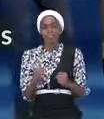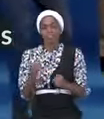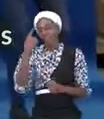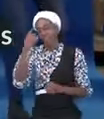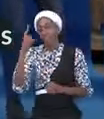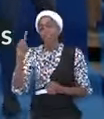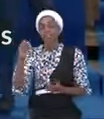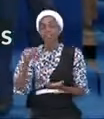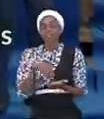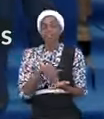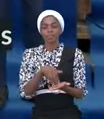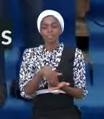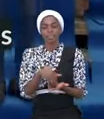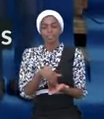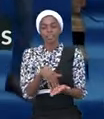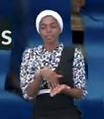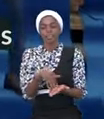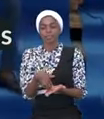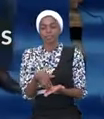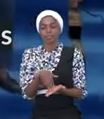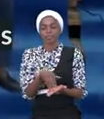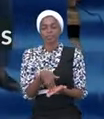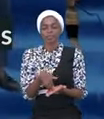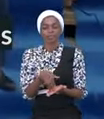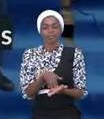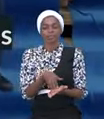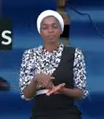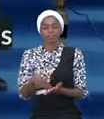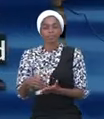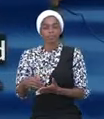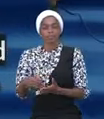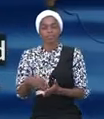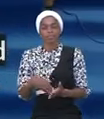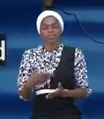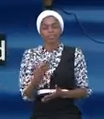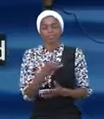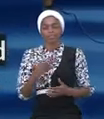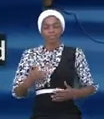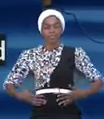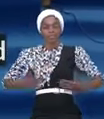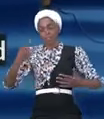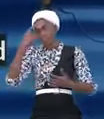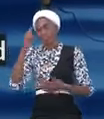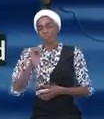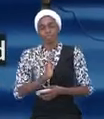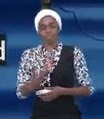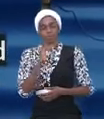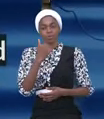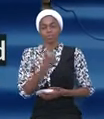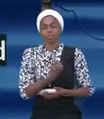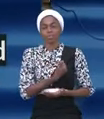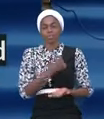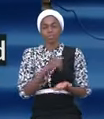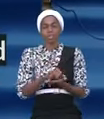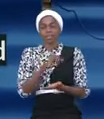There is strength for the weak. Strength for the weak. There is life for the soul.